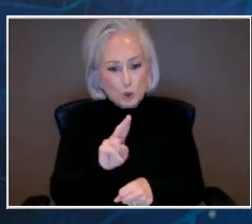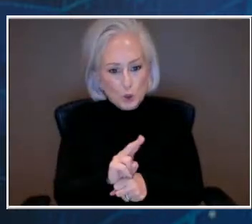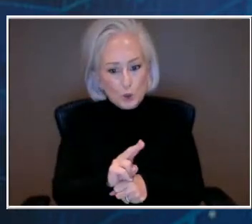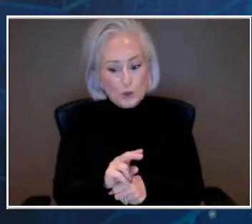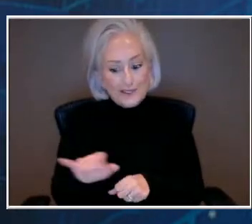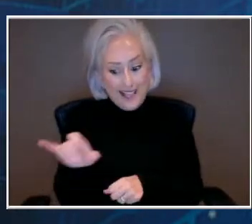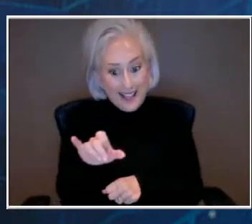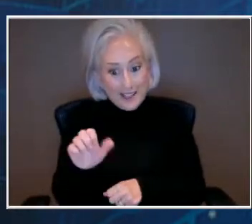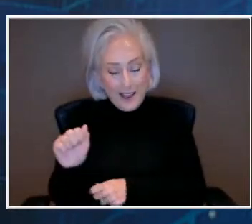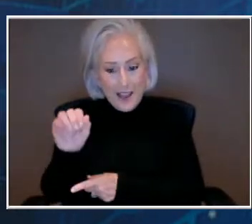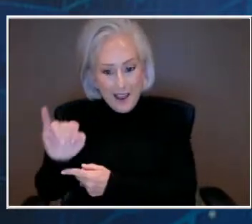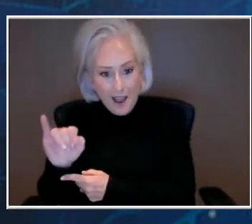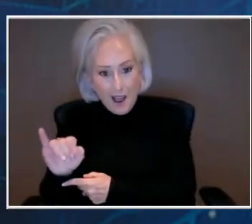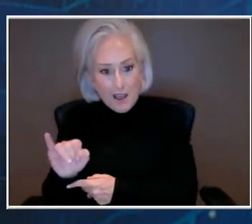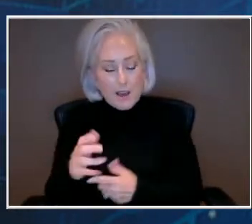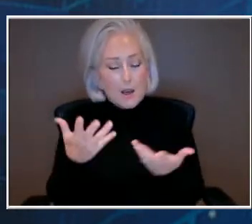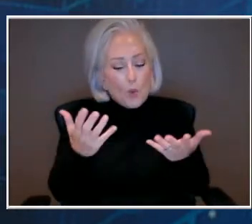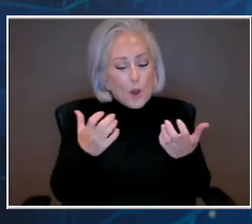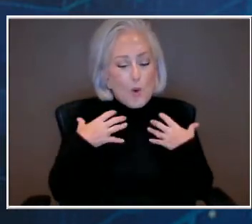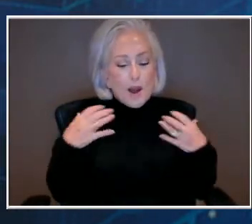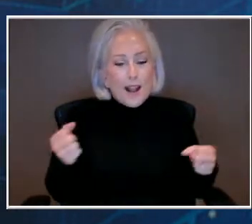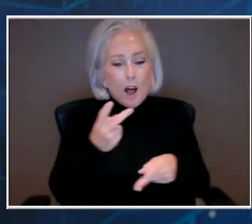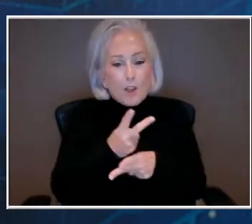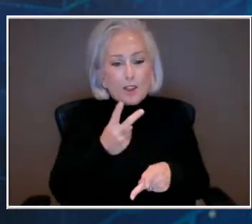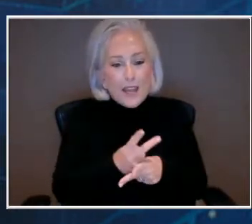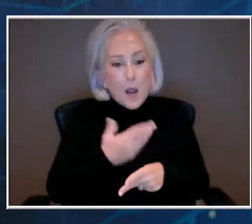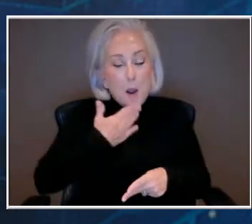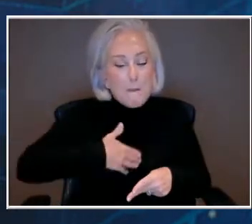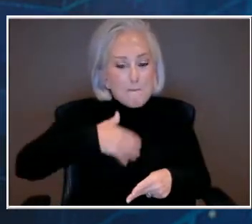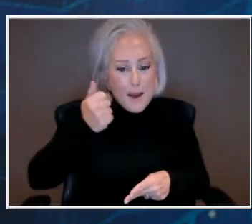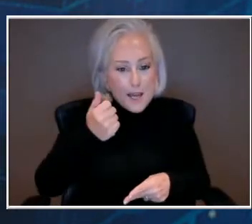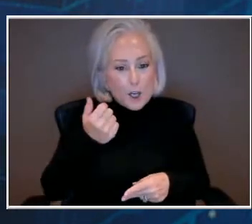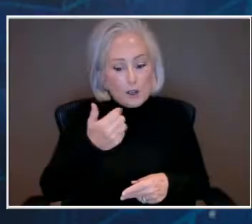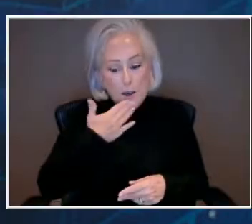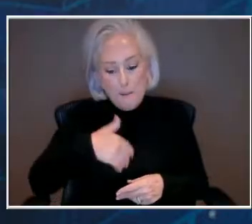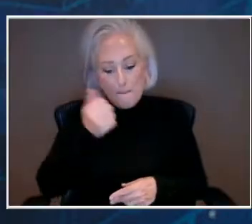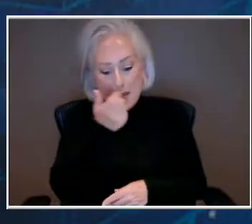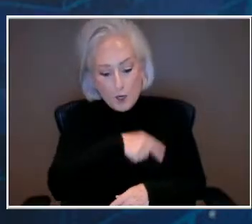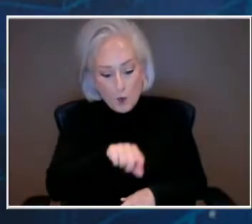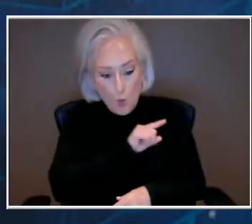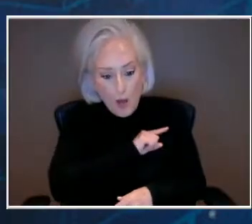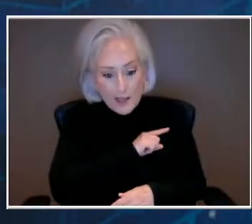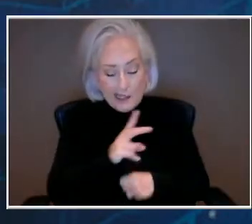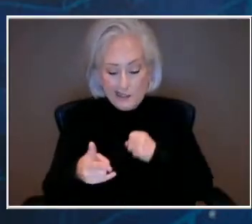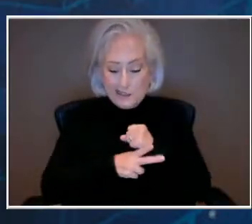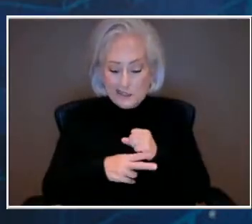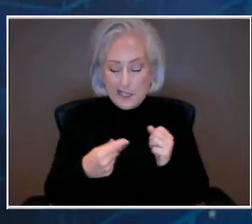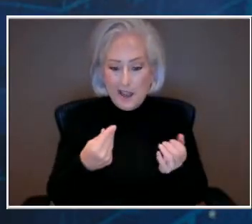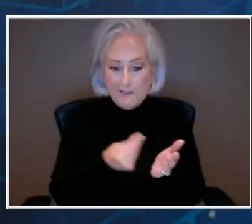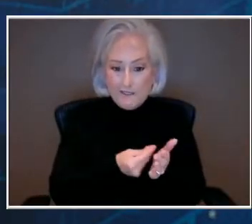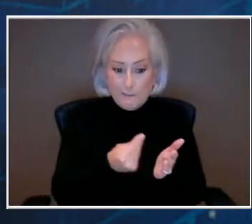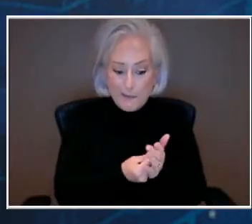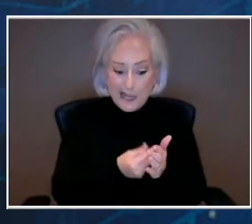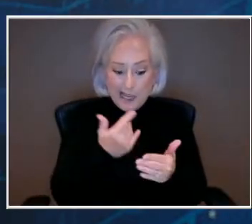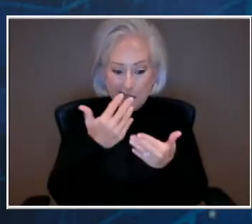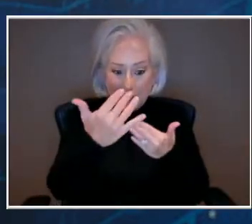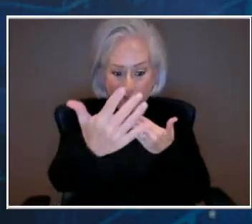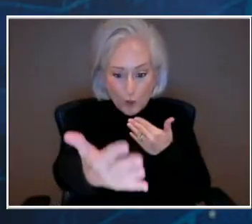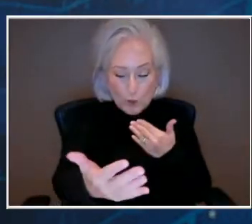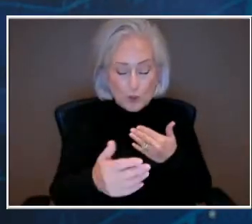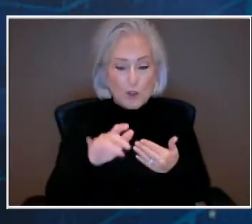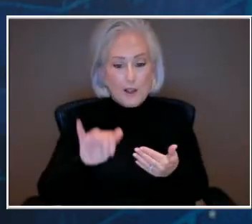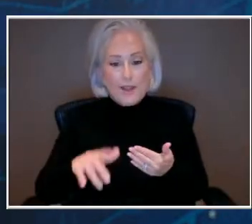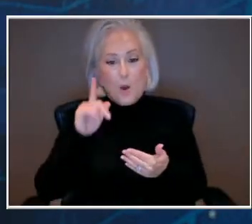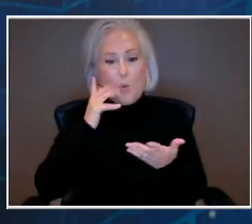effective, better, higher quality, and saving us money down in the long run, so that we're not making, you know, adding to the problem